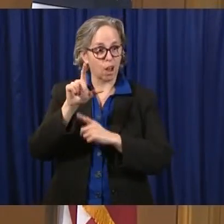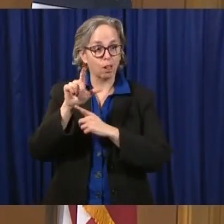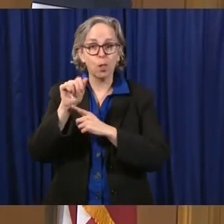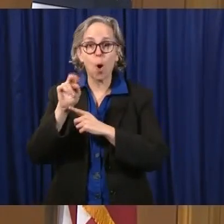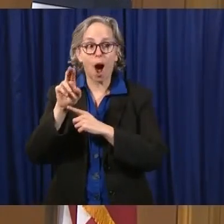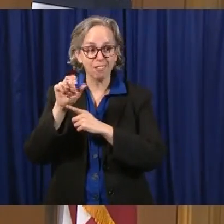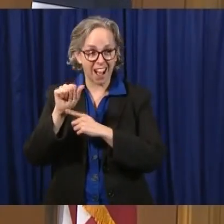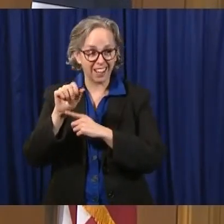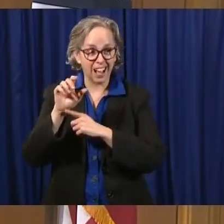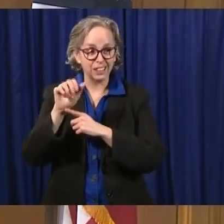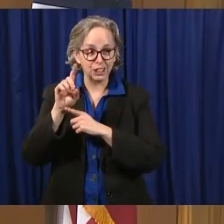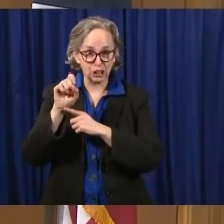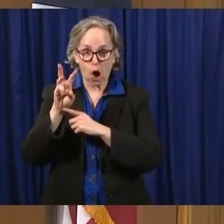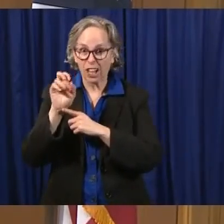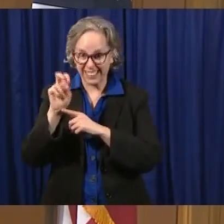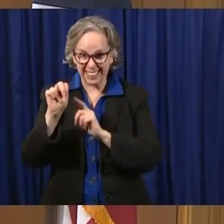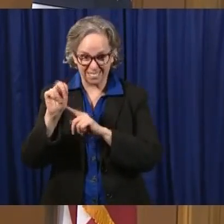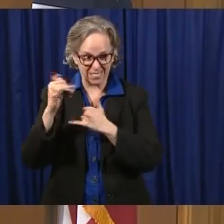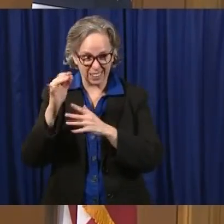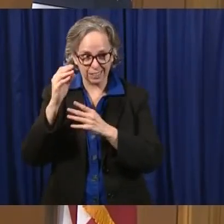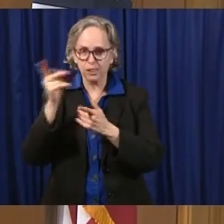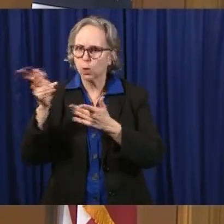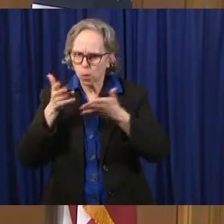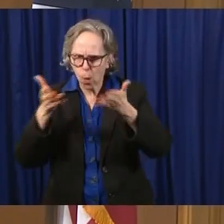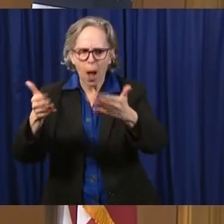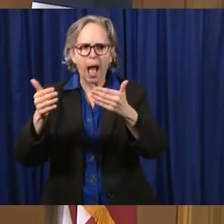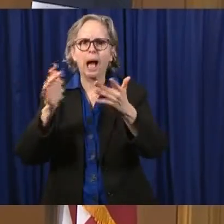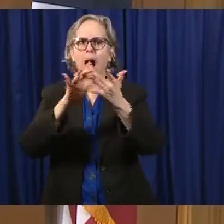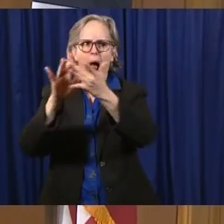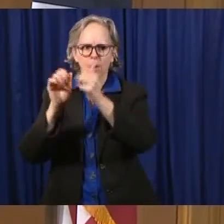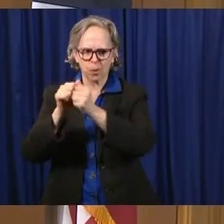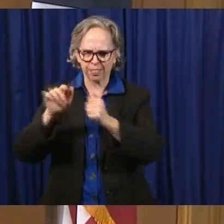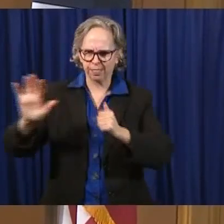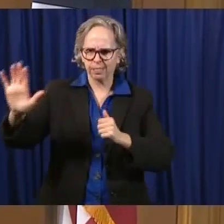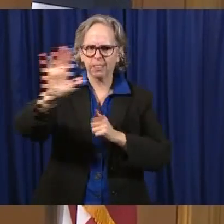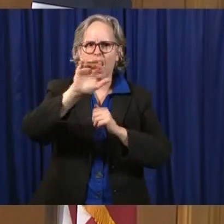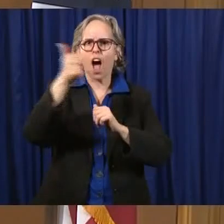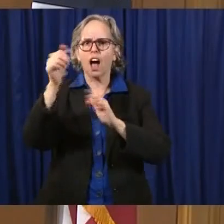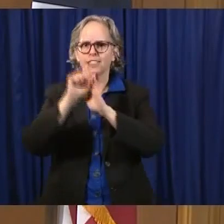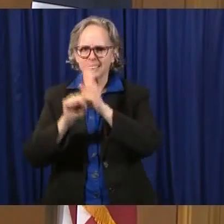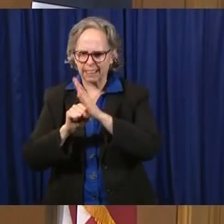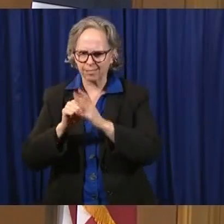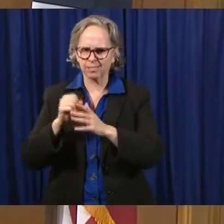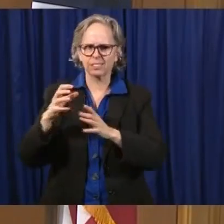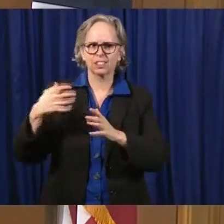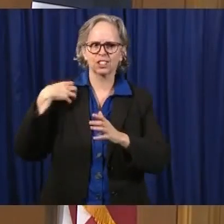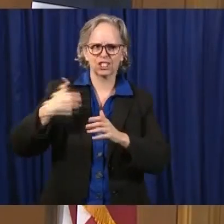we're really, you guys at your level are doing it. We're doing it at the governor's level.